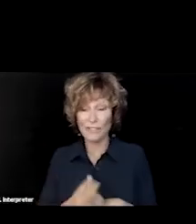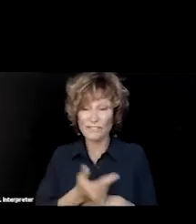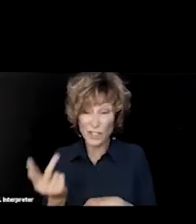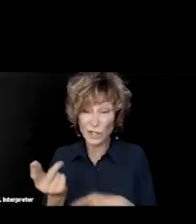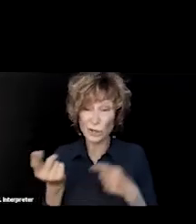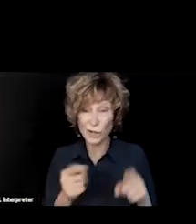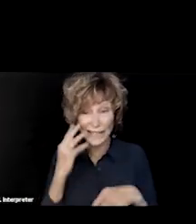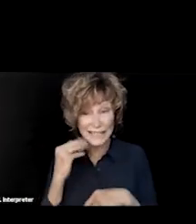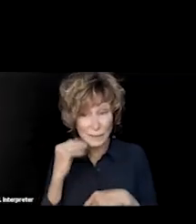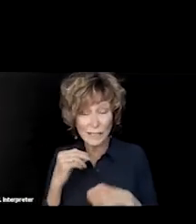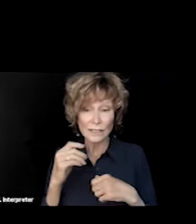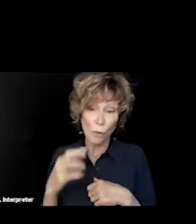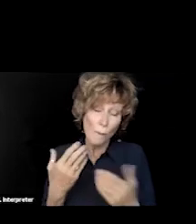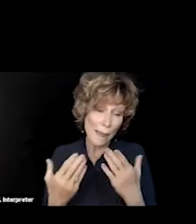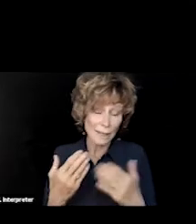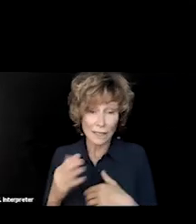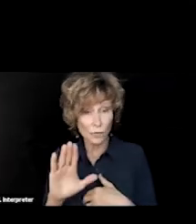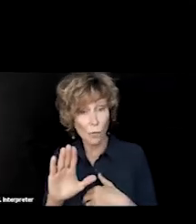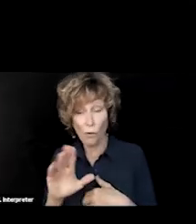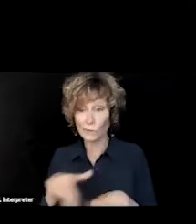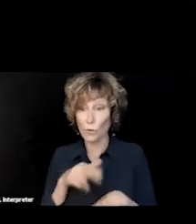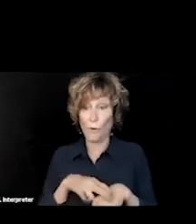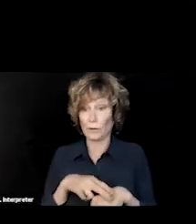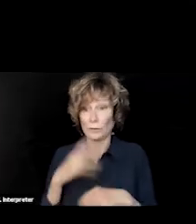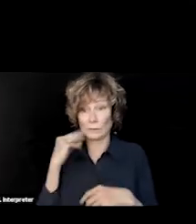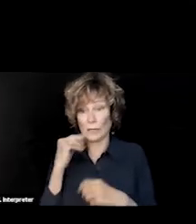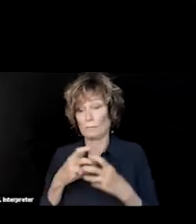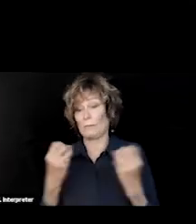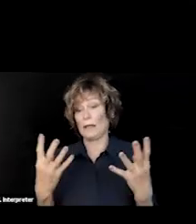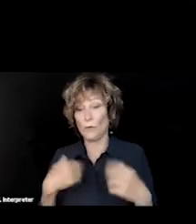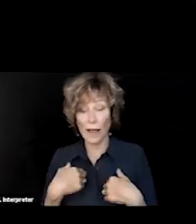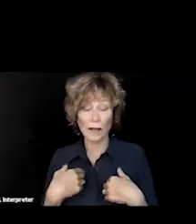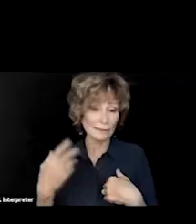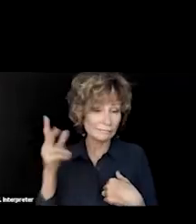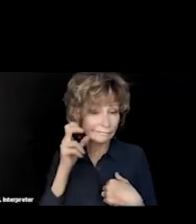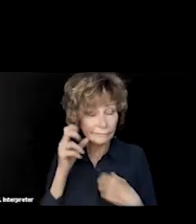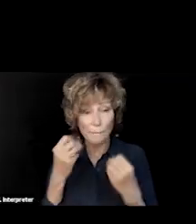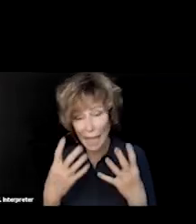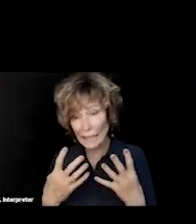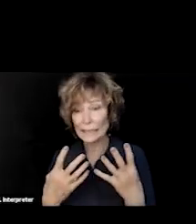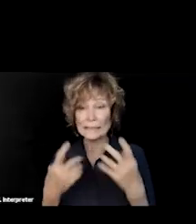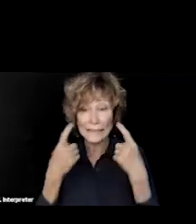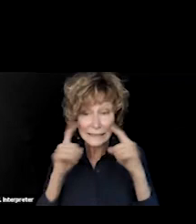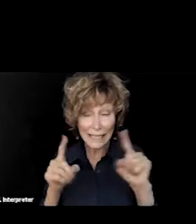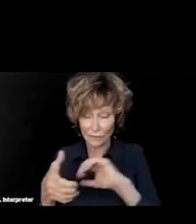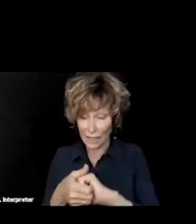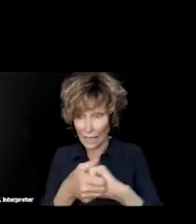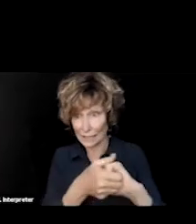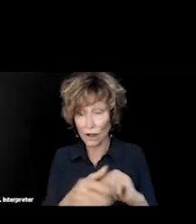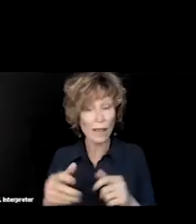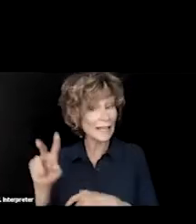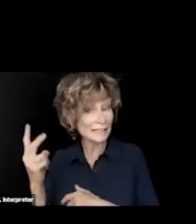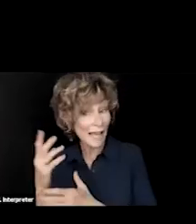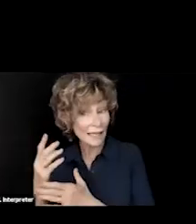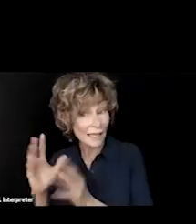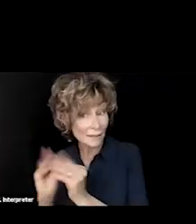isolated experiences, or maybe this is your normal. We'll hear examples of successful alliances from our panel during this second part